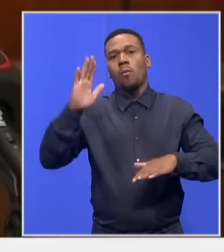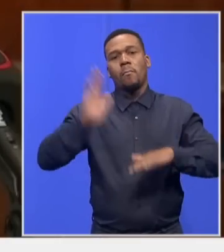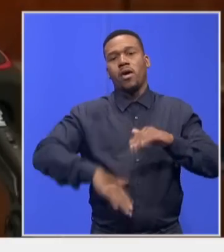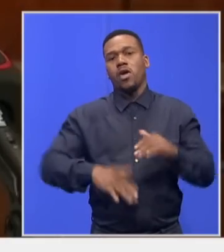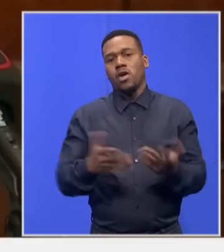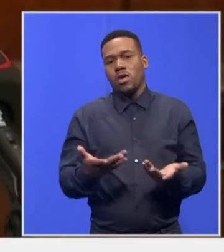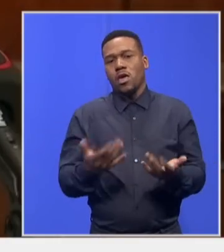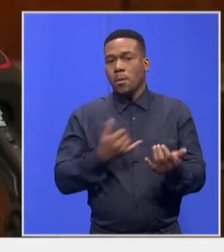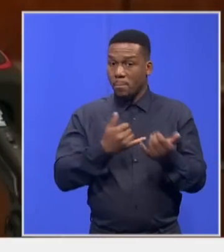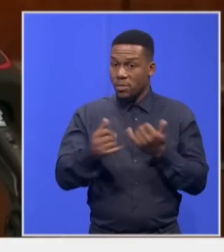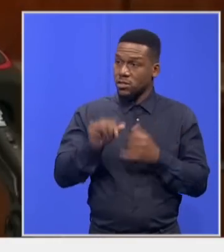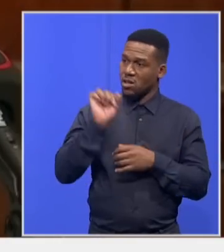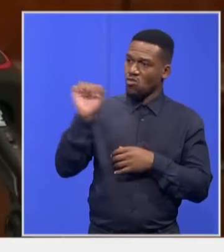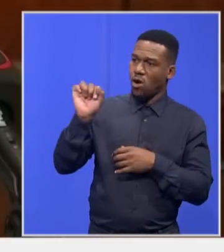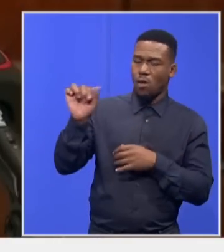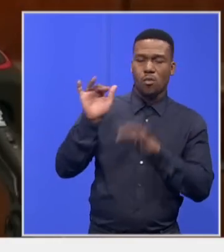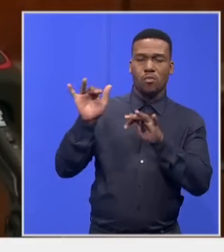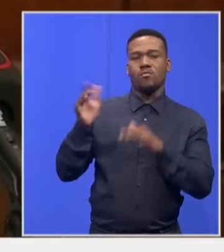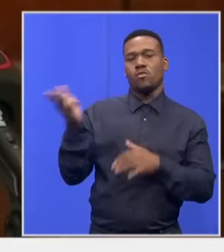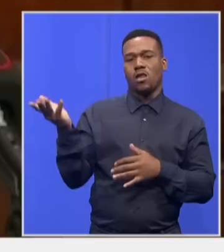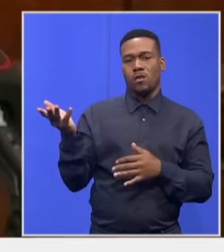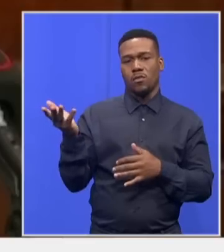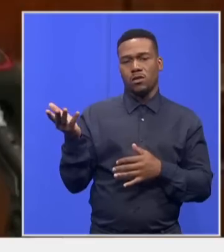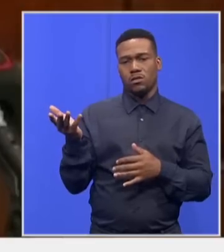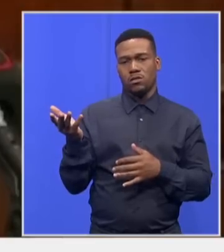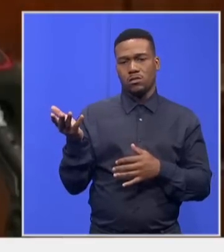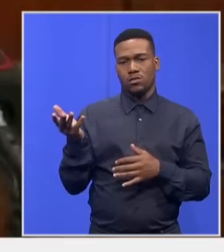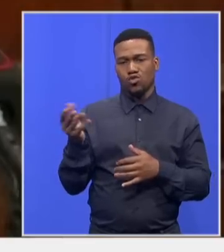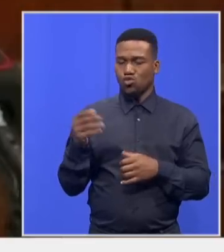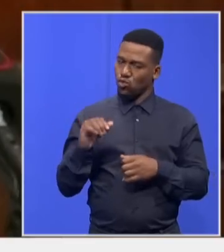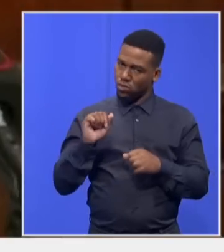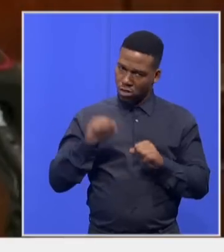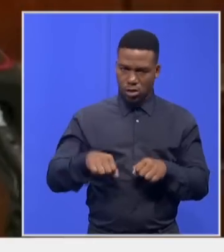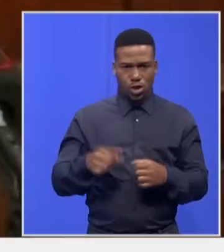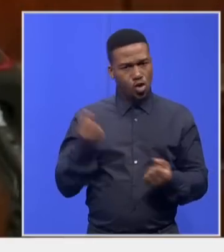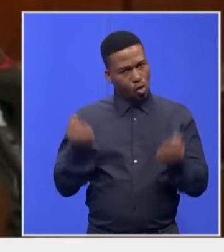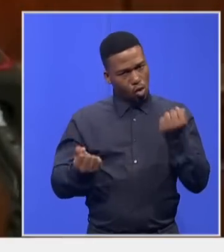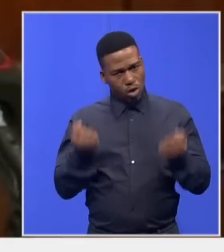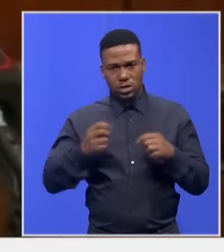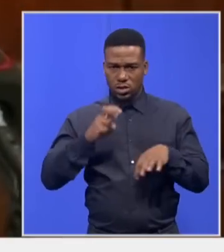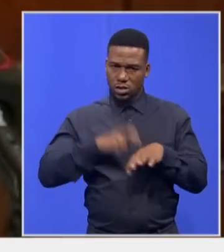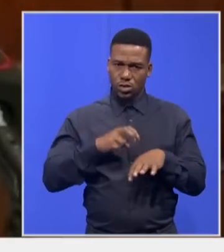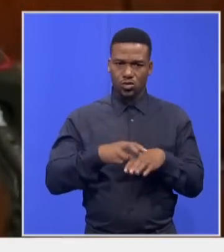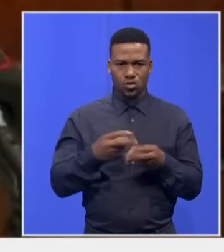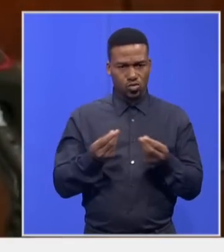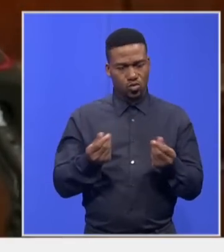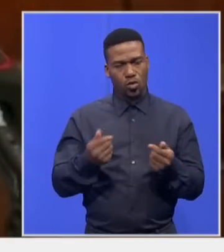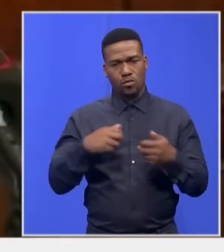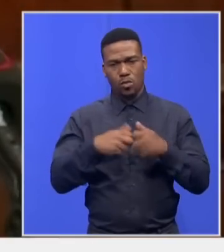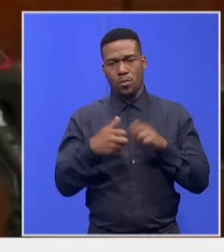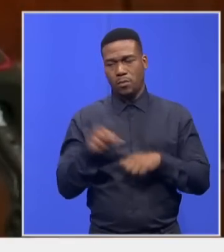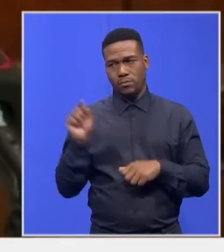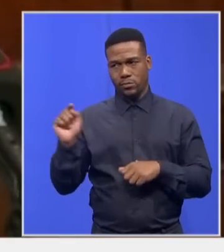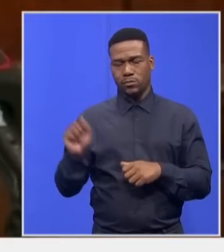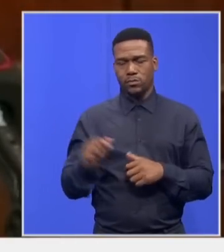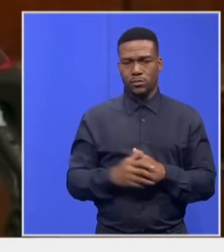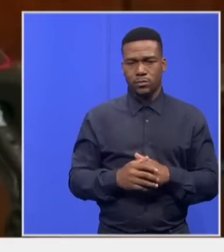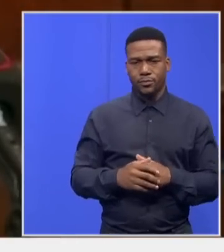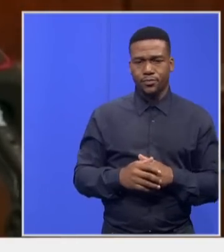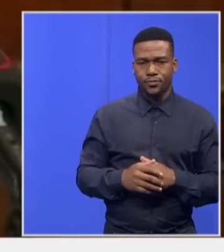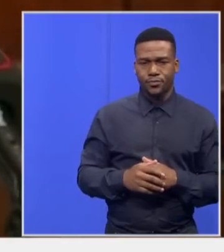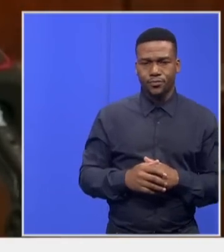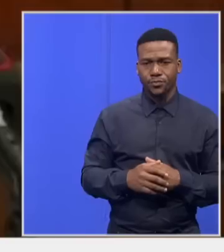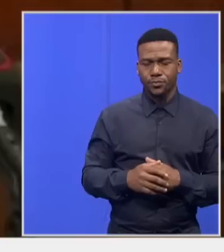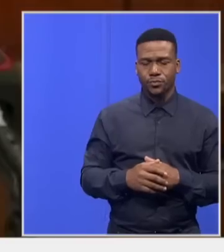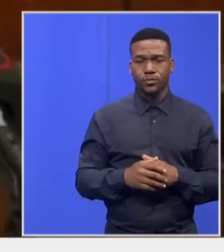those misdemeanors. Of course, the courts must still make that determination without preempting anything that is before the